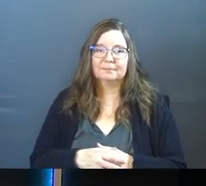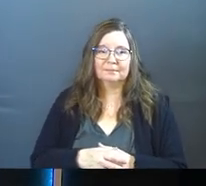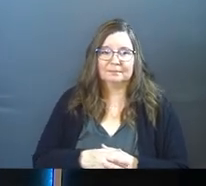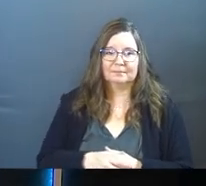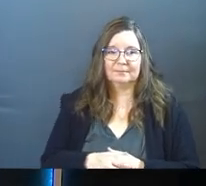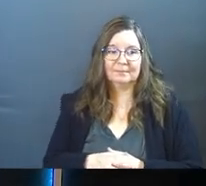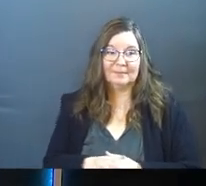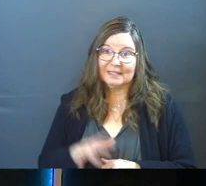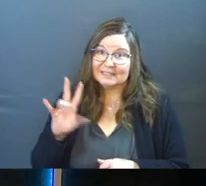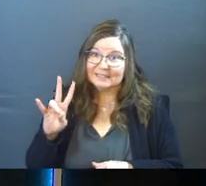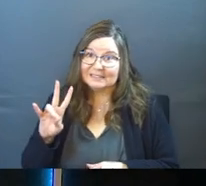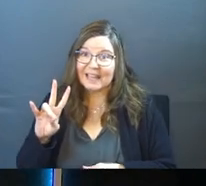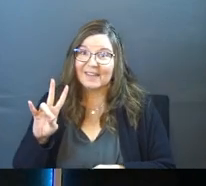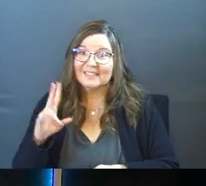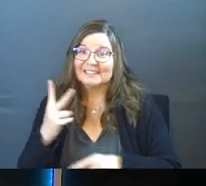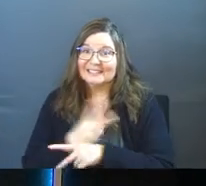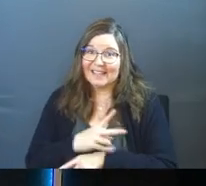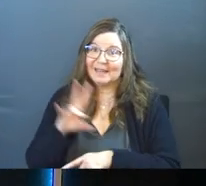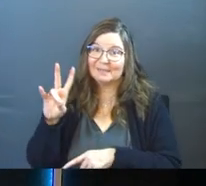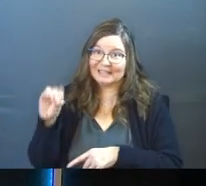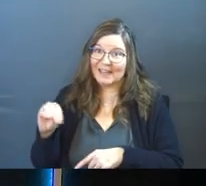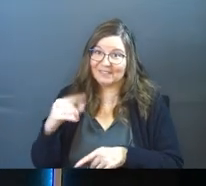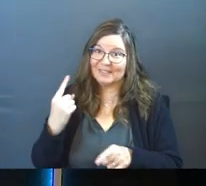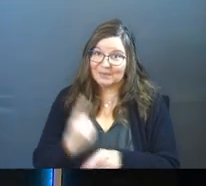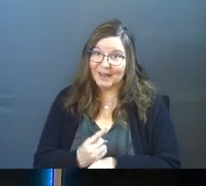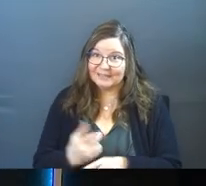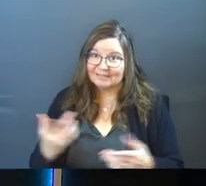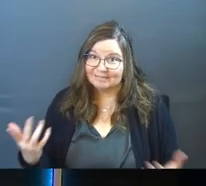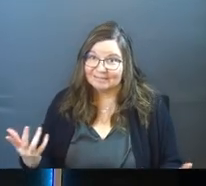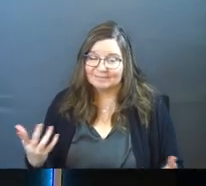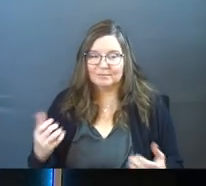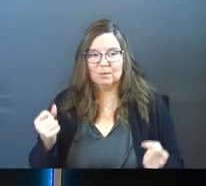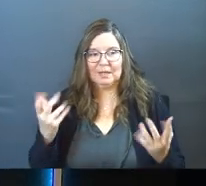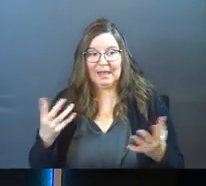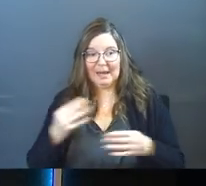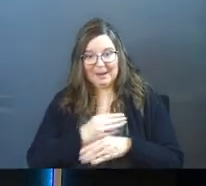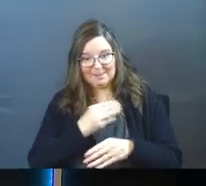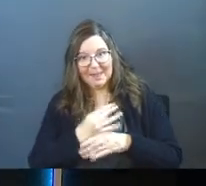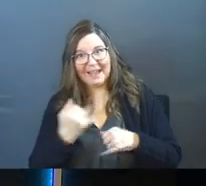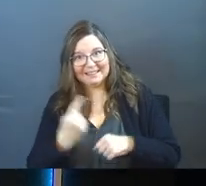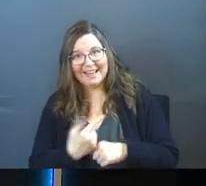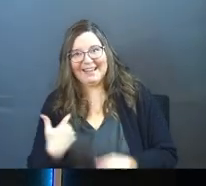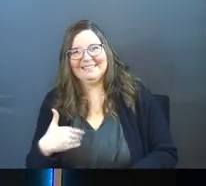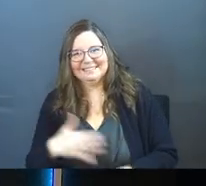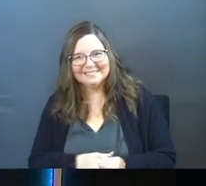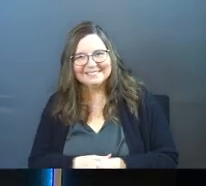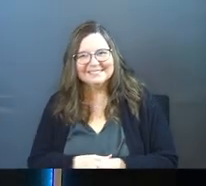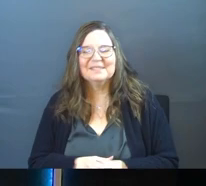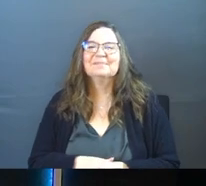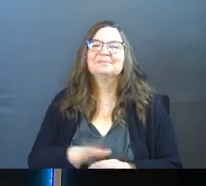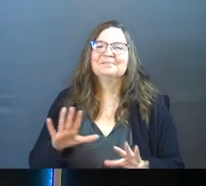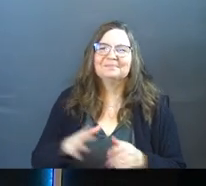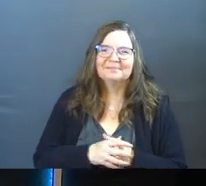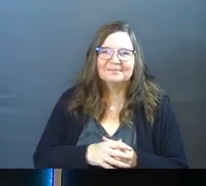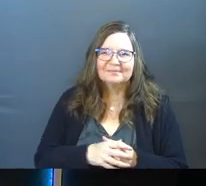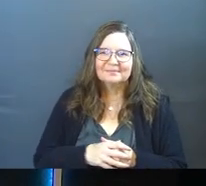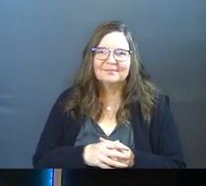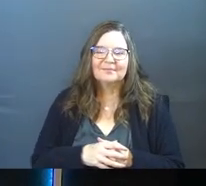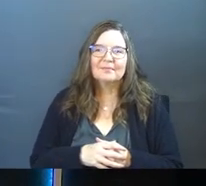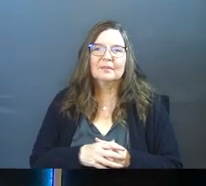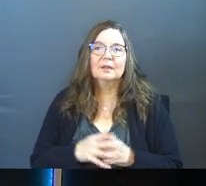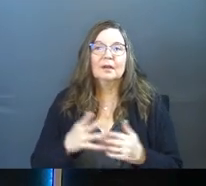How many? 7 times 70. Yeah. We're doing a lot of math today. I don't know why. What's all the